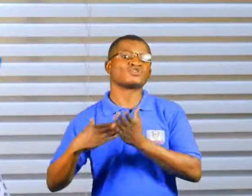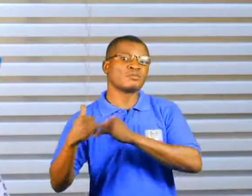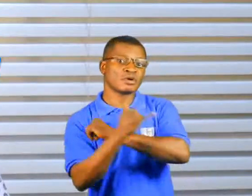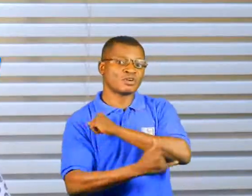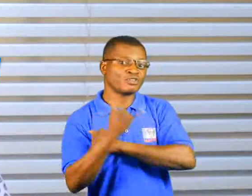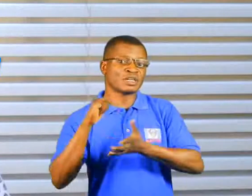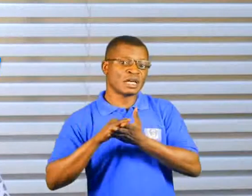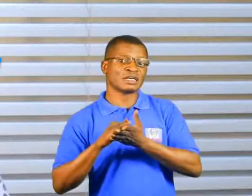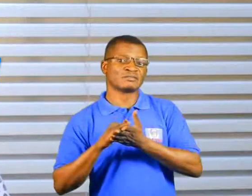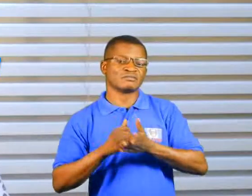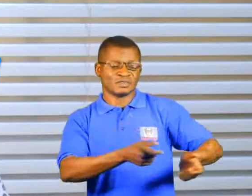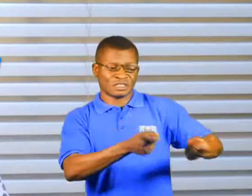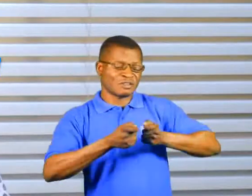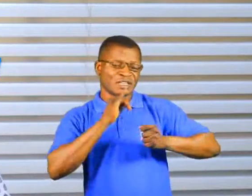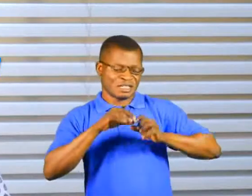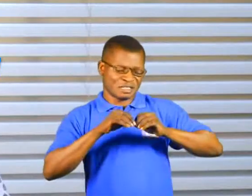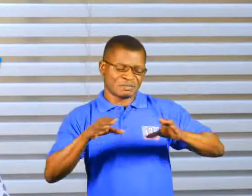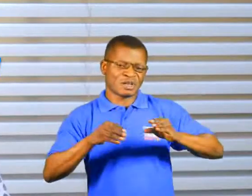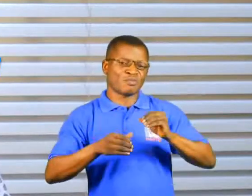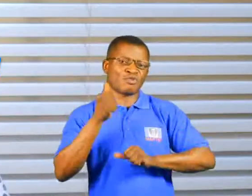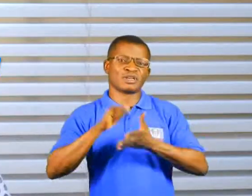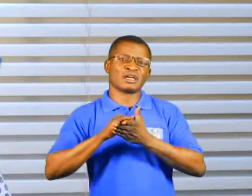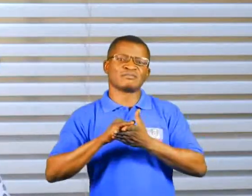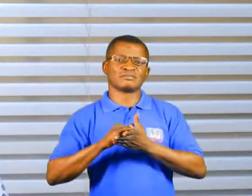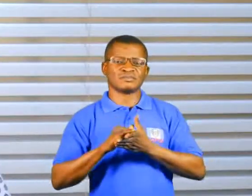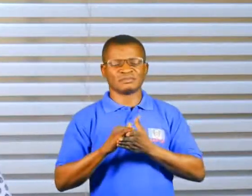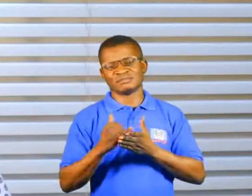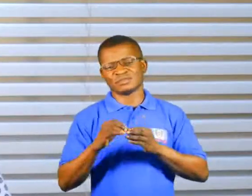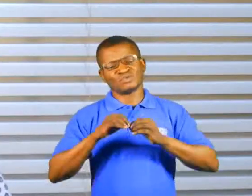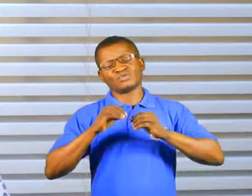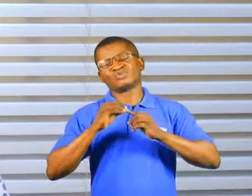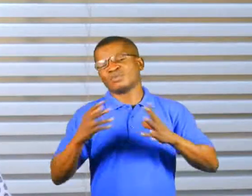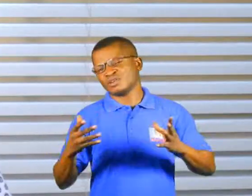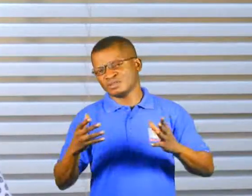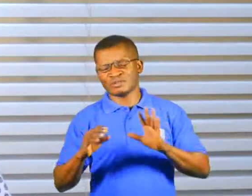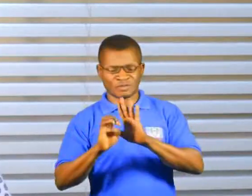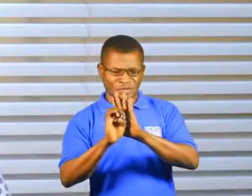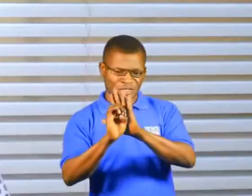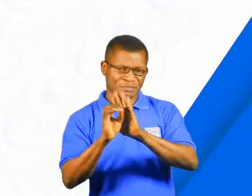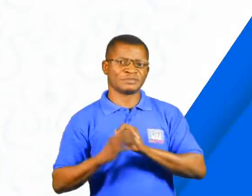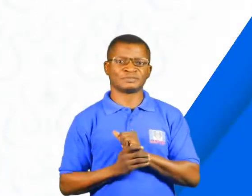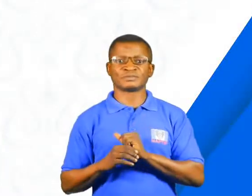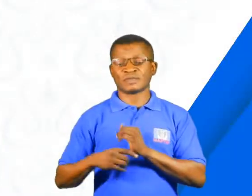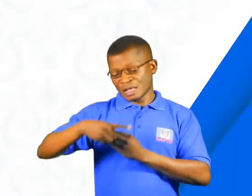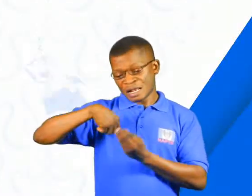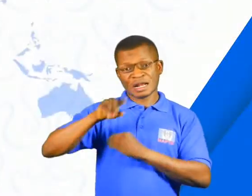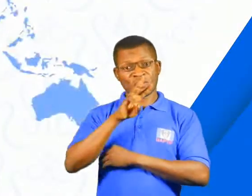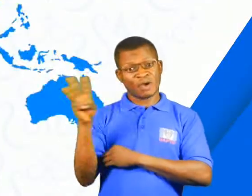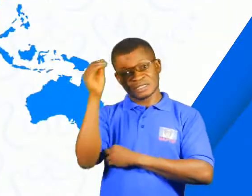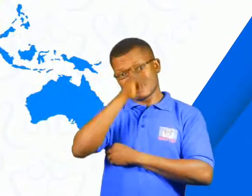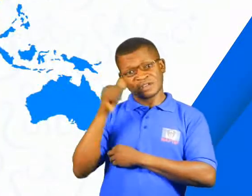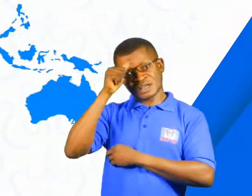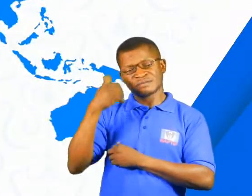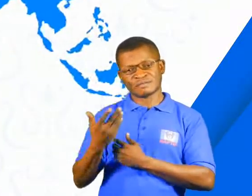there are certain countries that are prevalent that we refer to as hotspot countries for external trafficking. For example, within